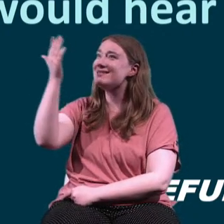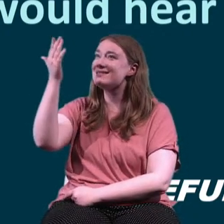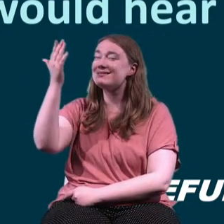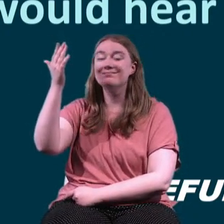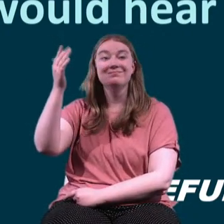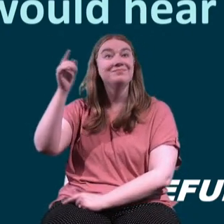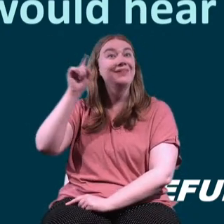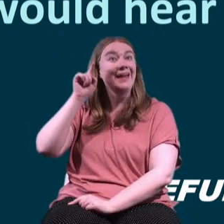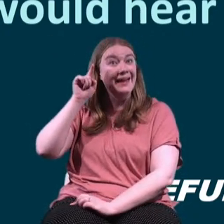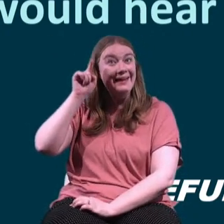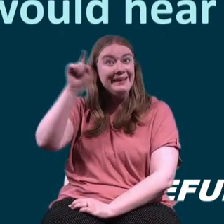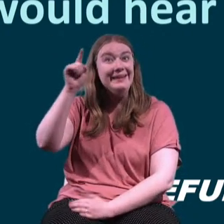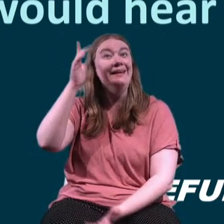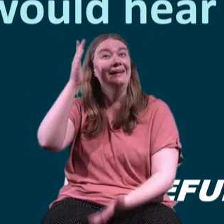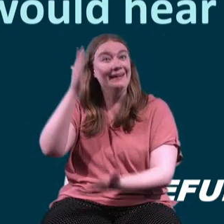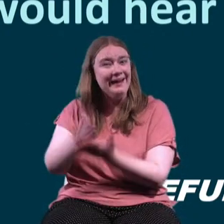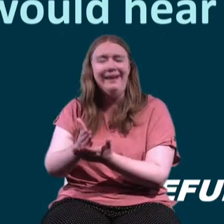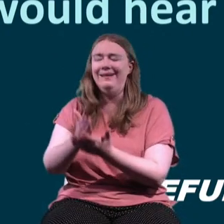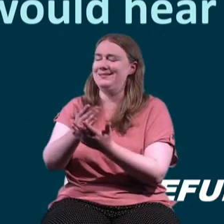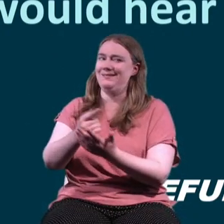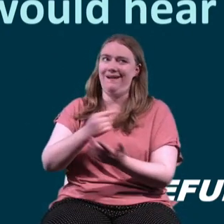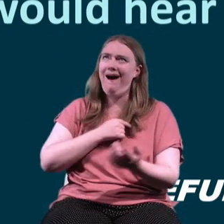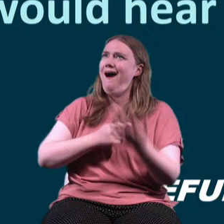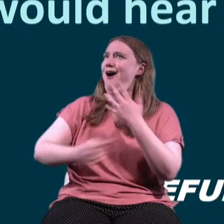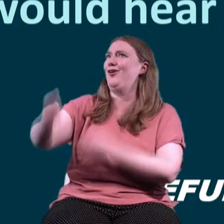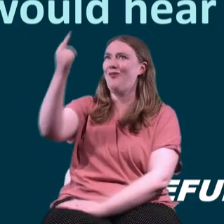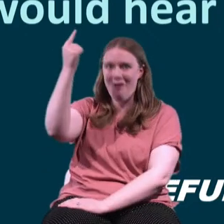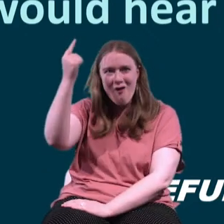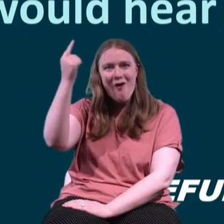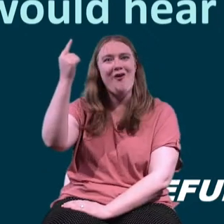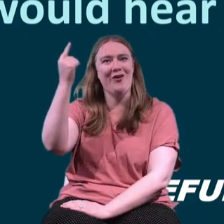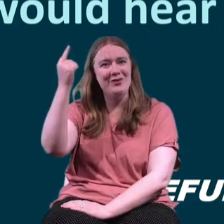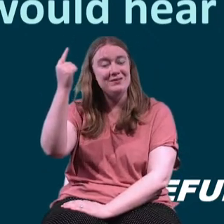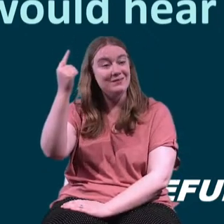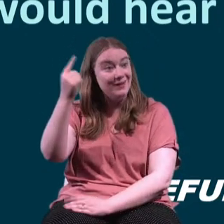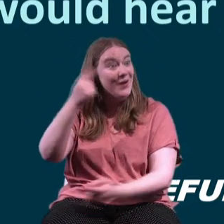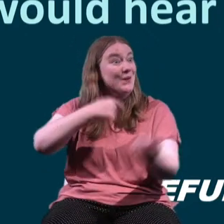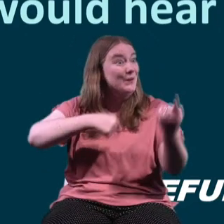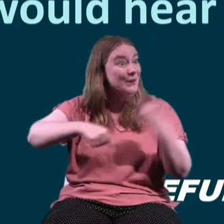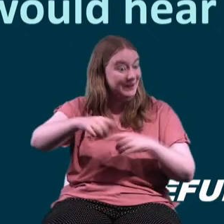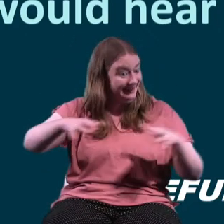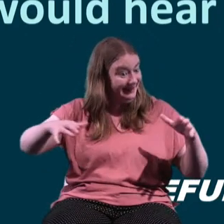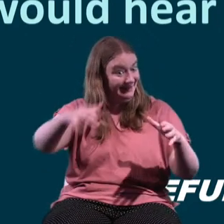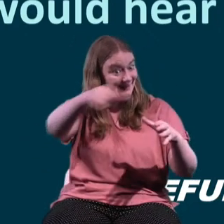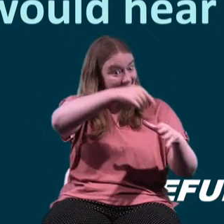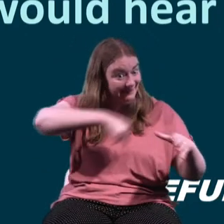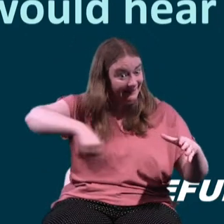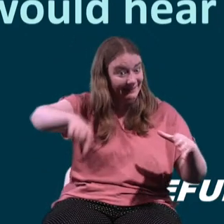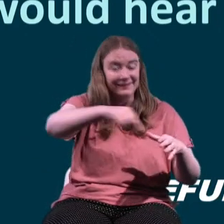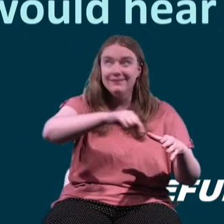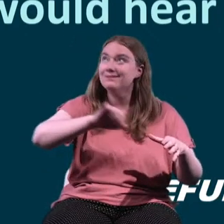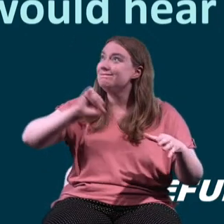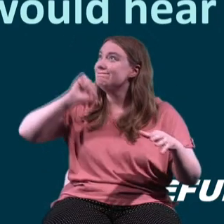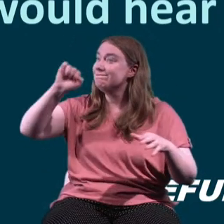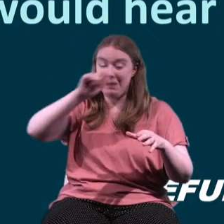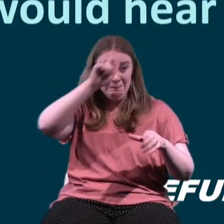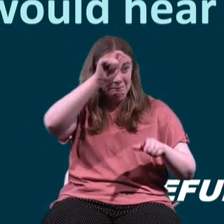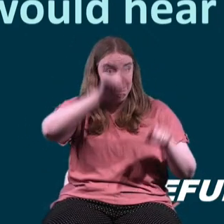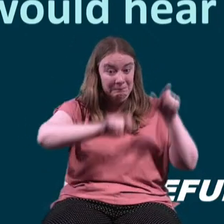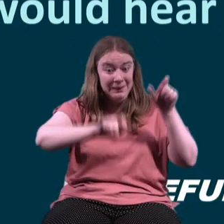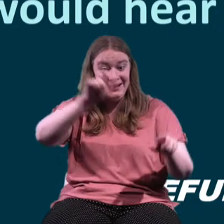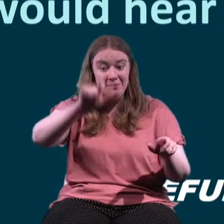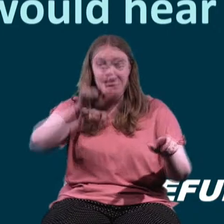For he is our God, and we are the people of